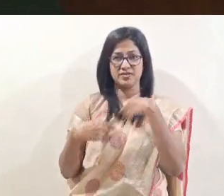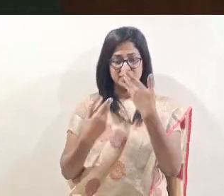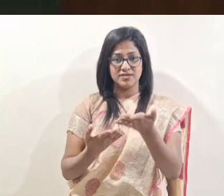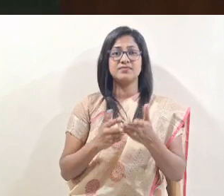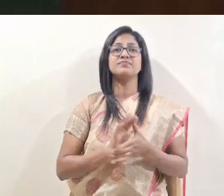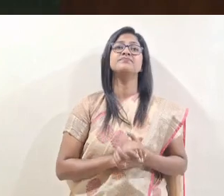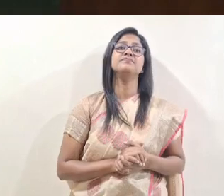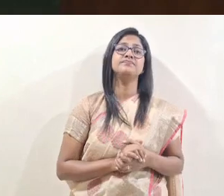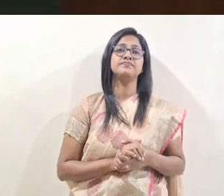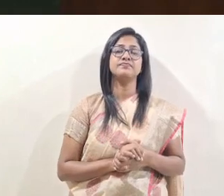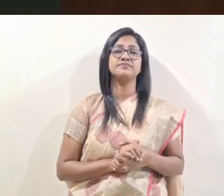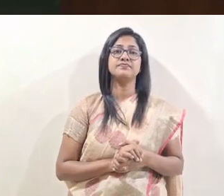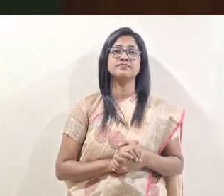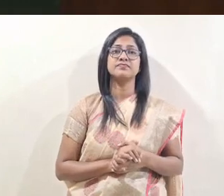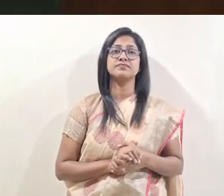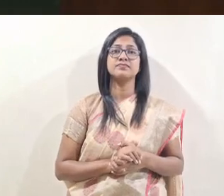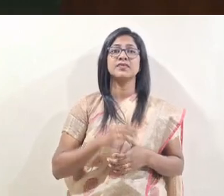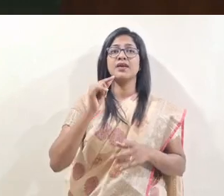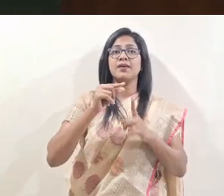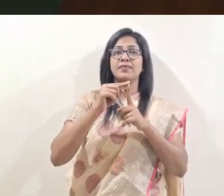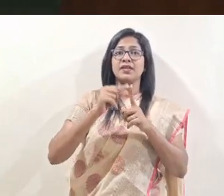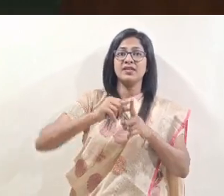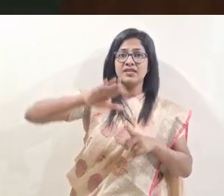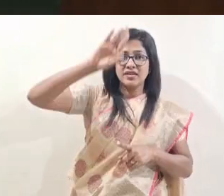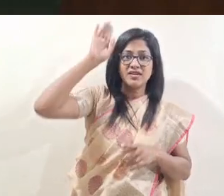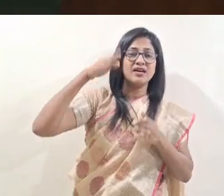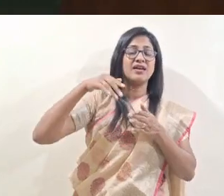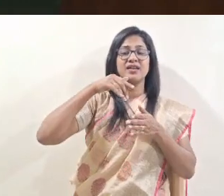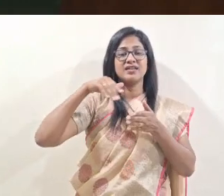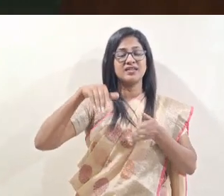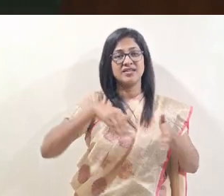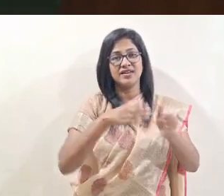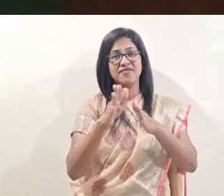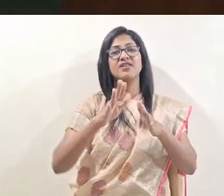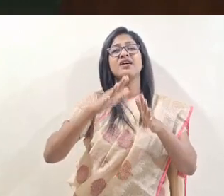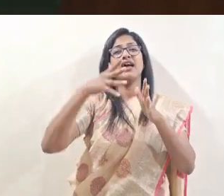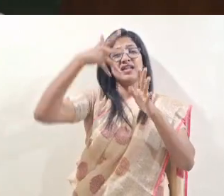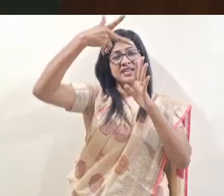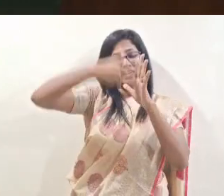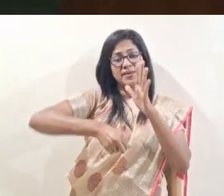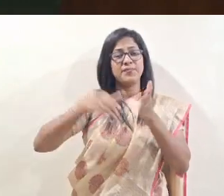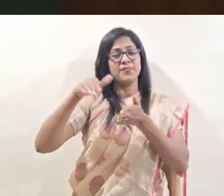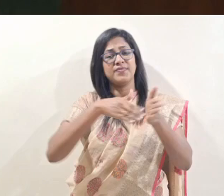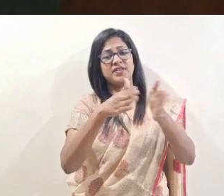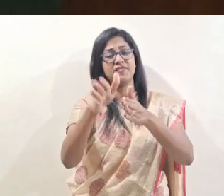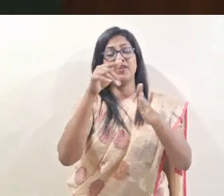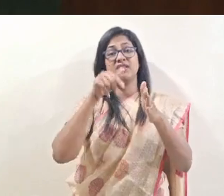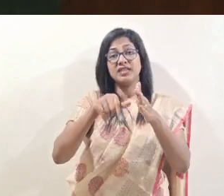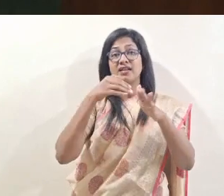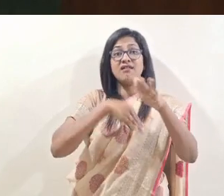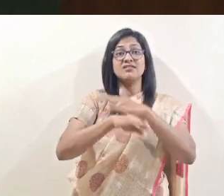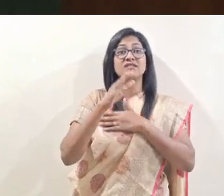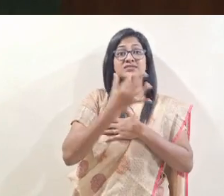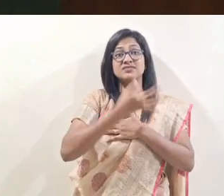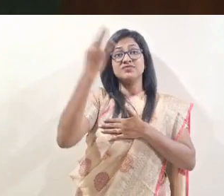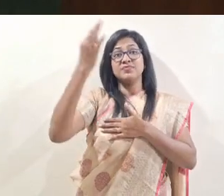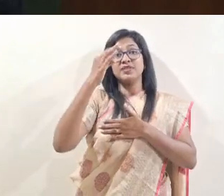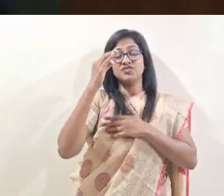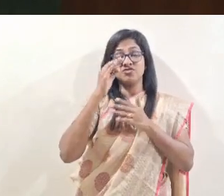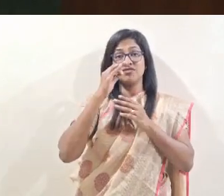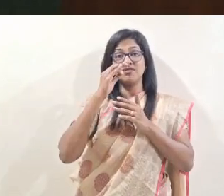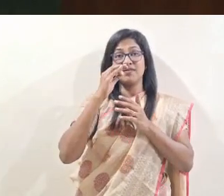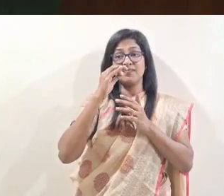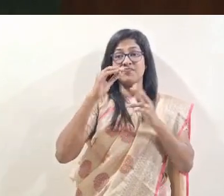the perennial river and deep river and a lot of water ahead. Any special measures taken for the sealing of the